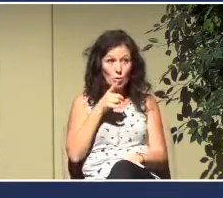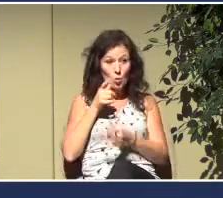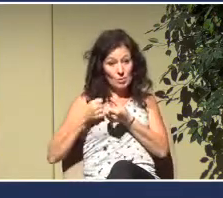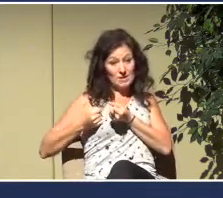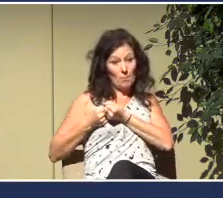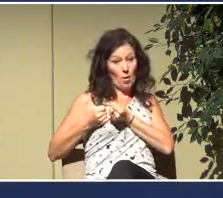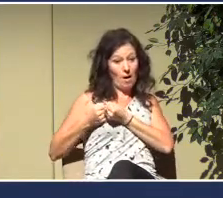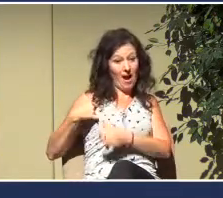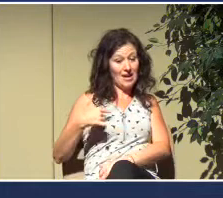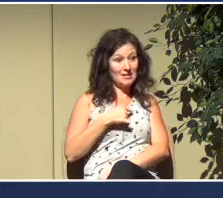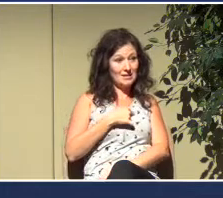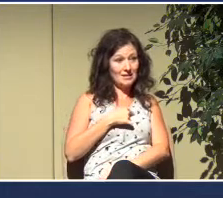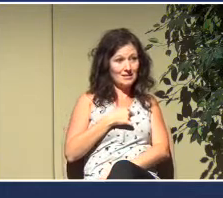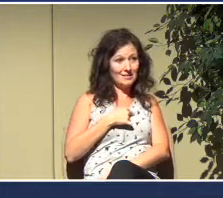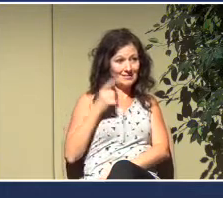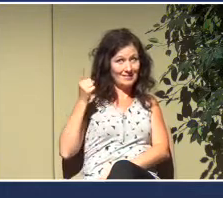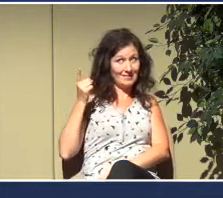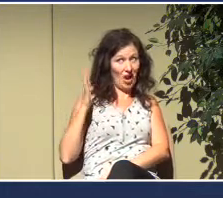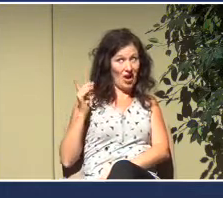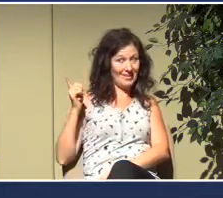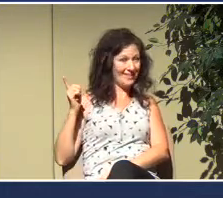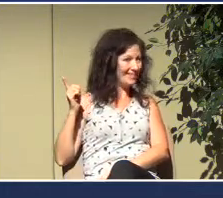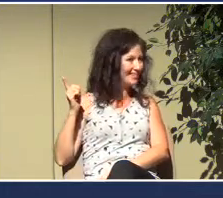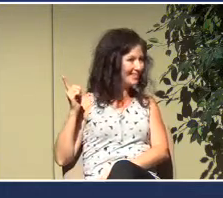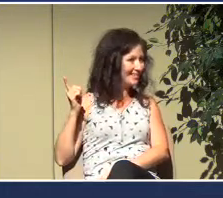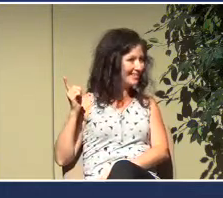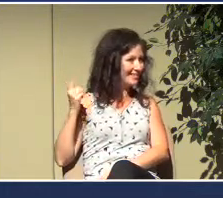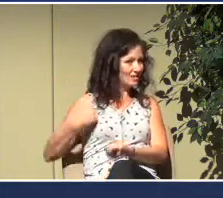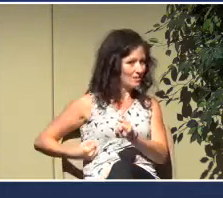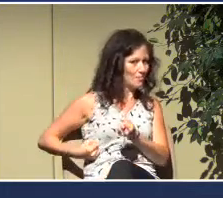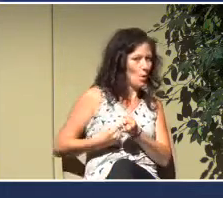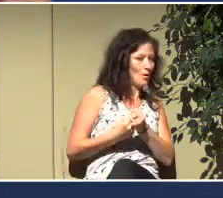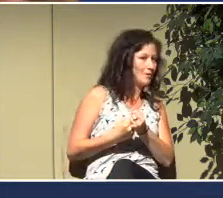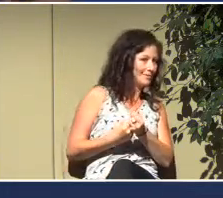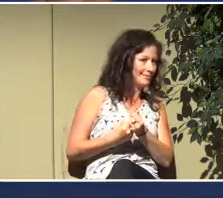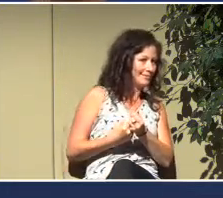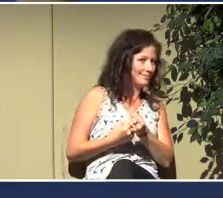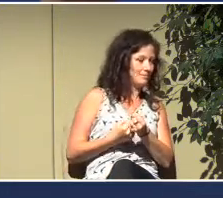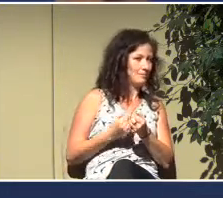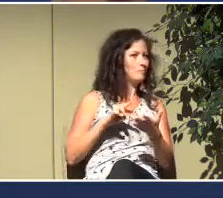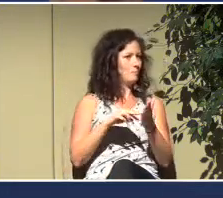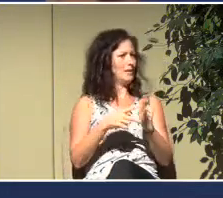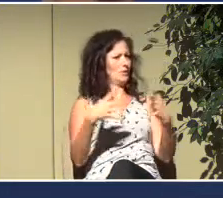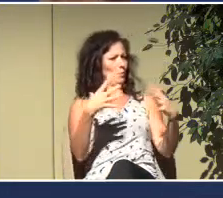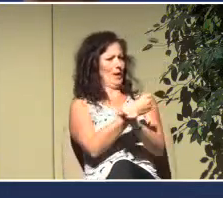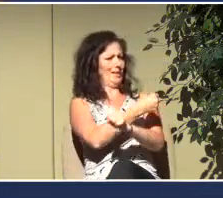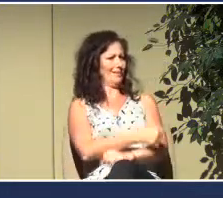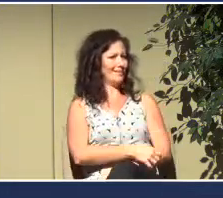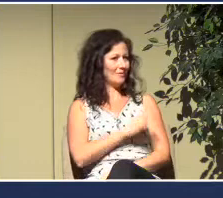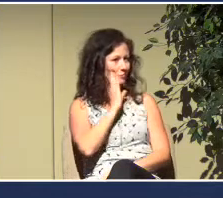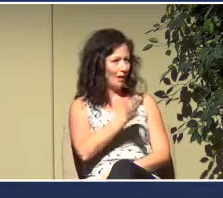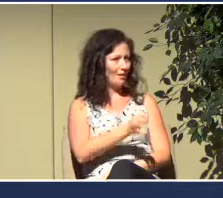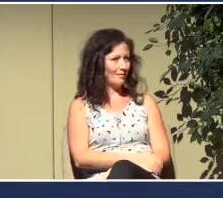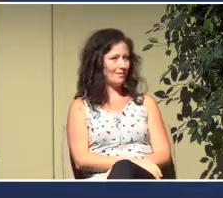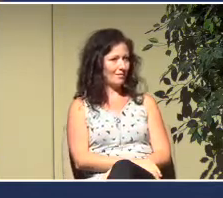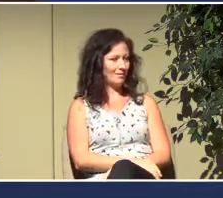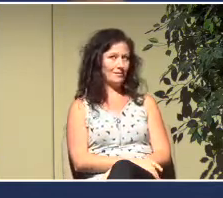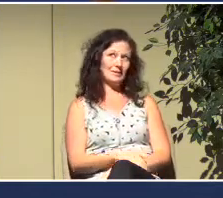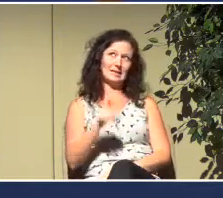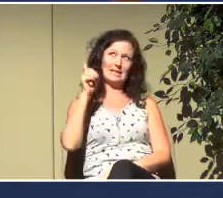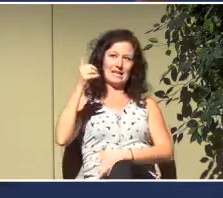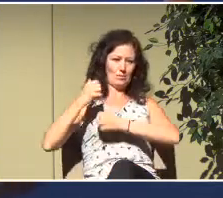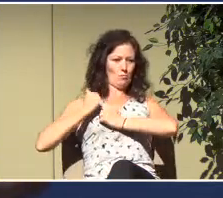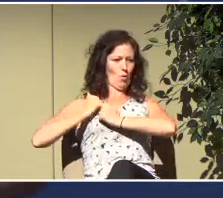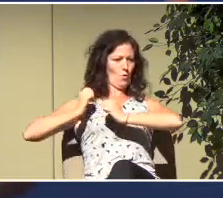us, and that means we win. Right? The warrior of heaven and earth, he lifts his voice and the